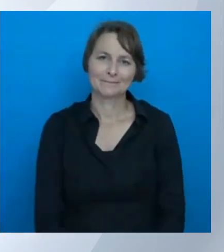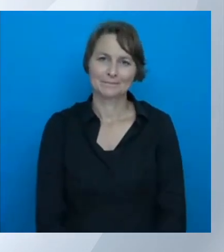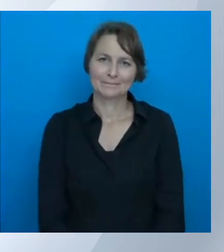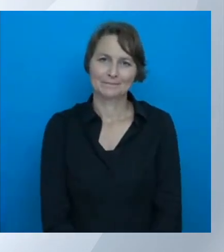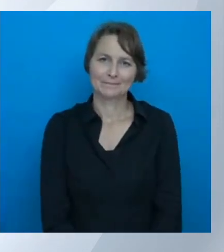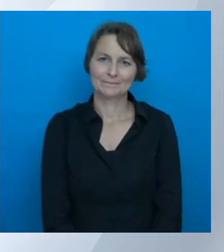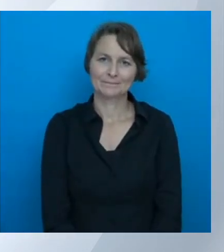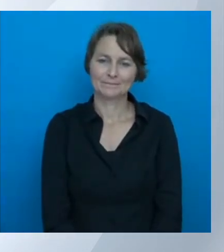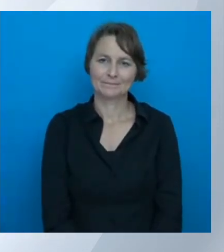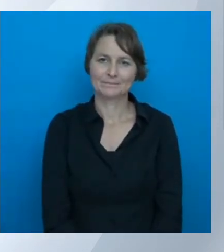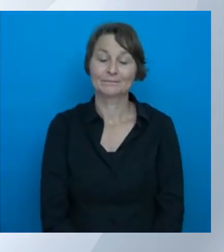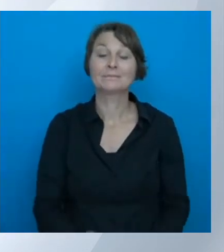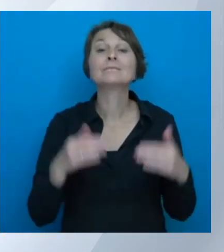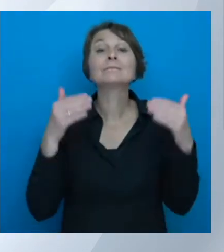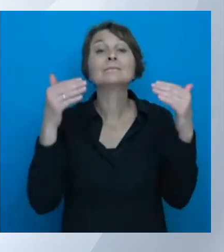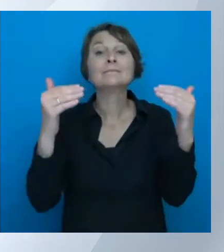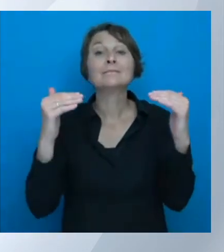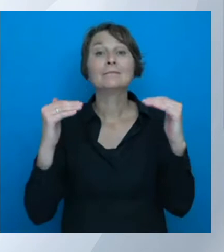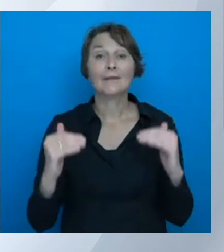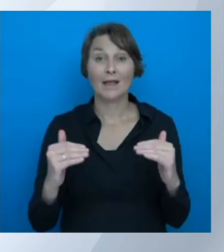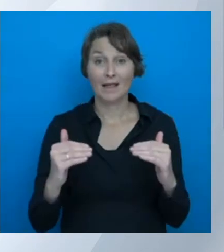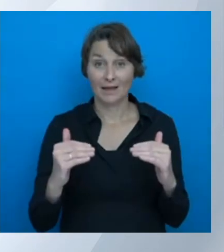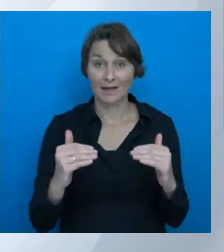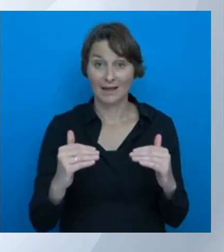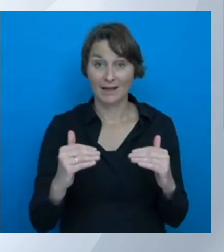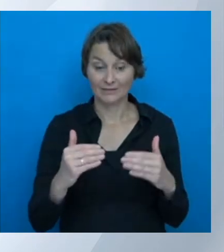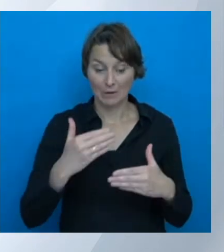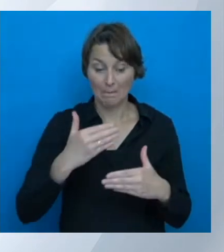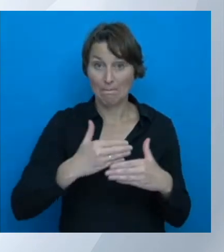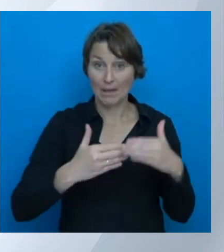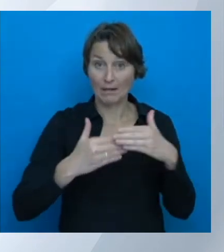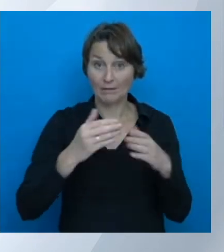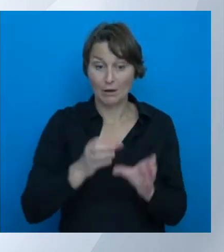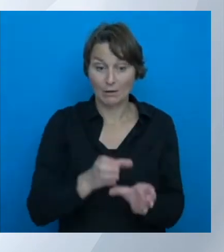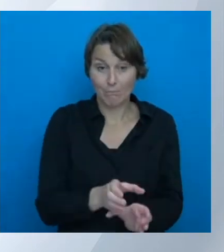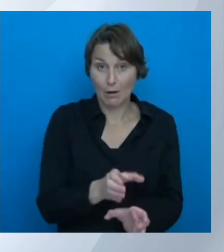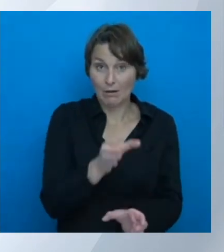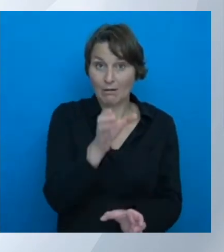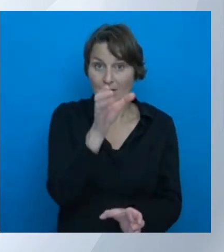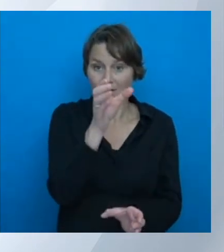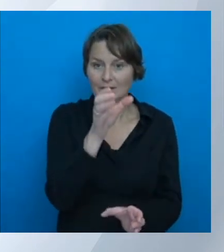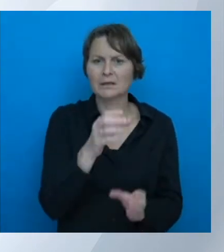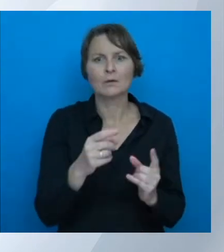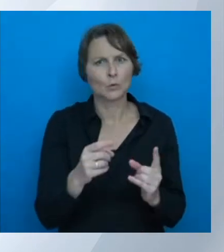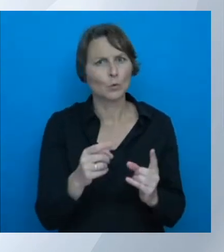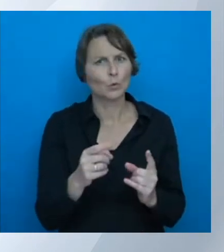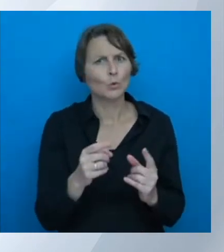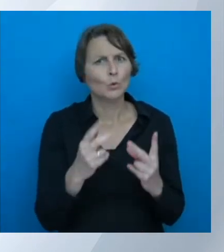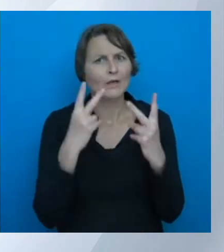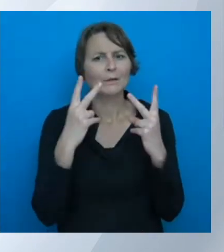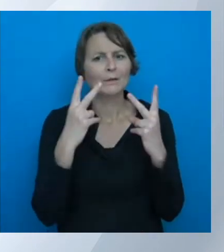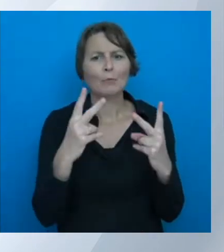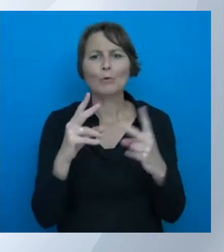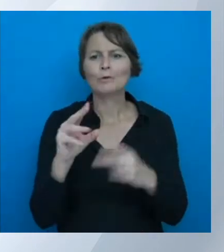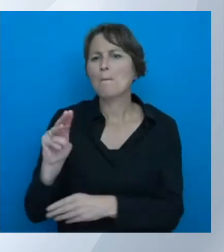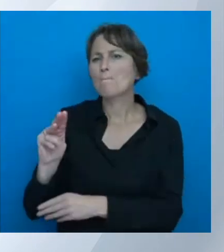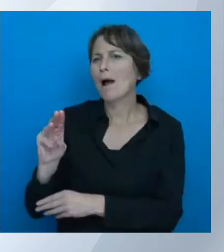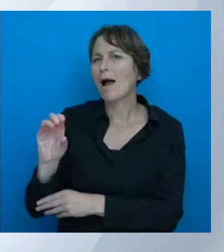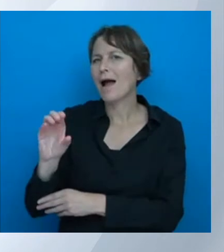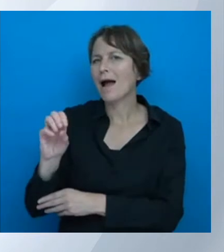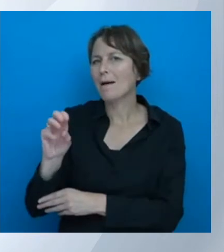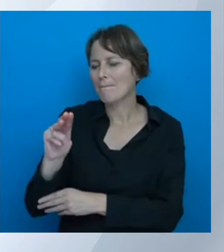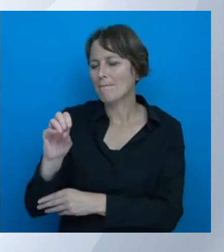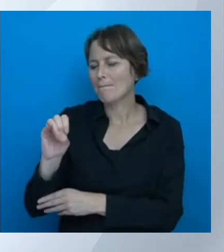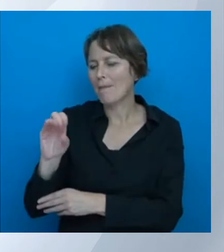The next building block is quite important for implementing microservices application. As I told you before, when